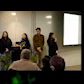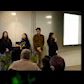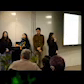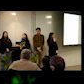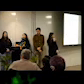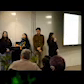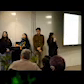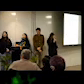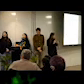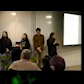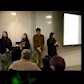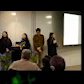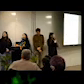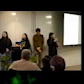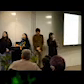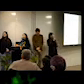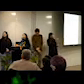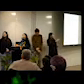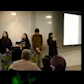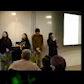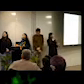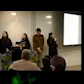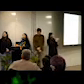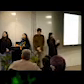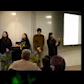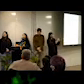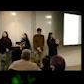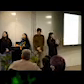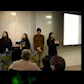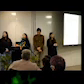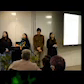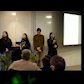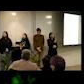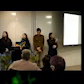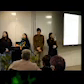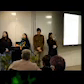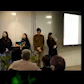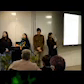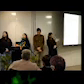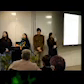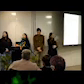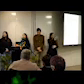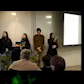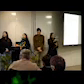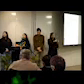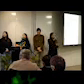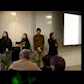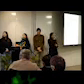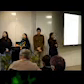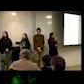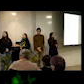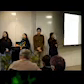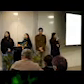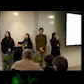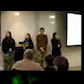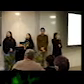the Lancet Commission that looks at these modifiable risk factors for dementia. And what they found was that 45% of dementia cases